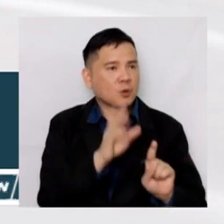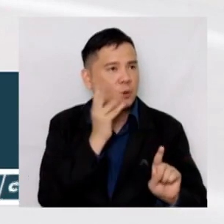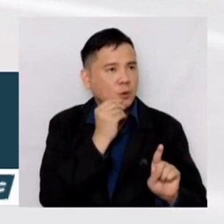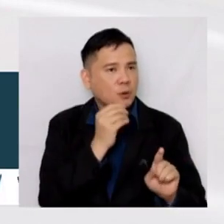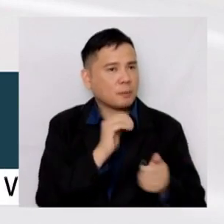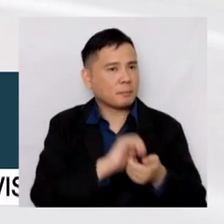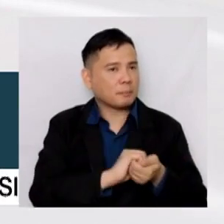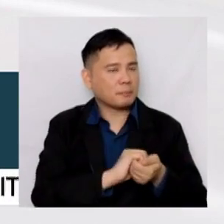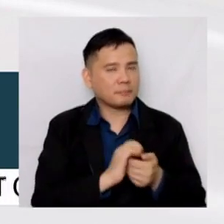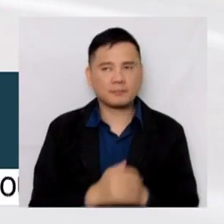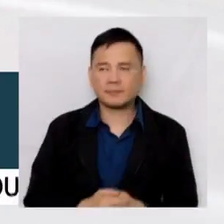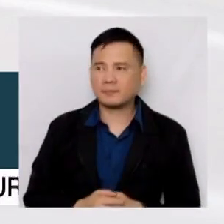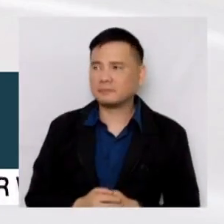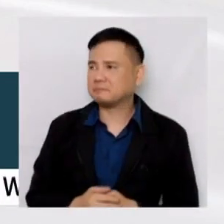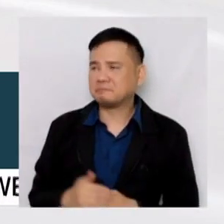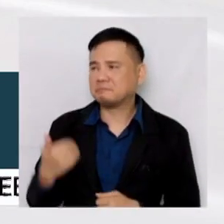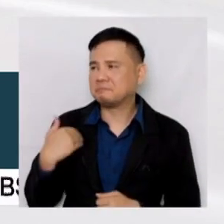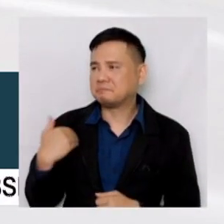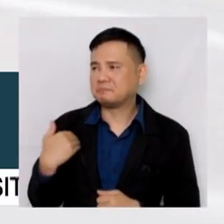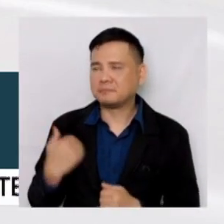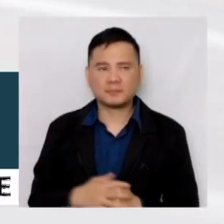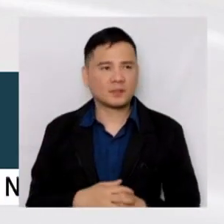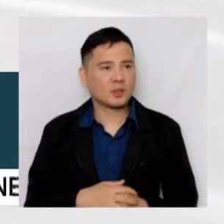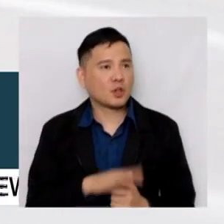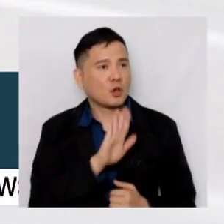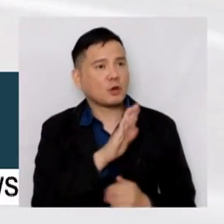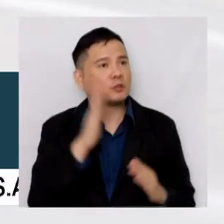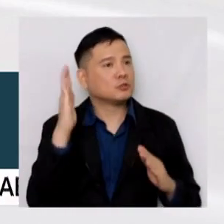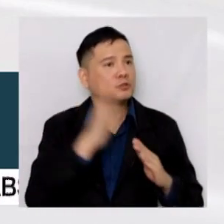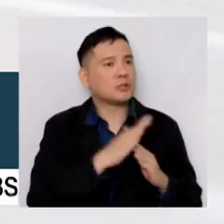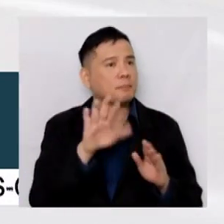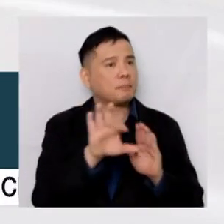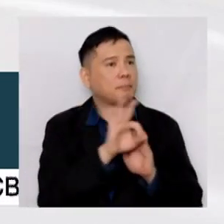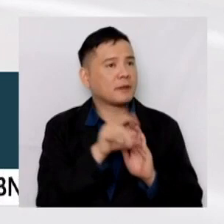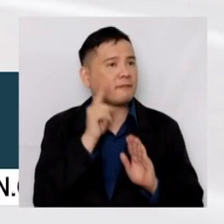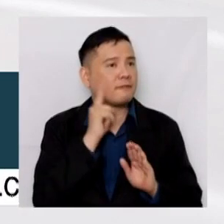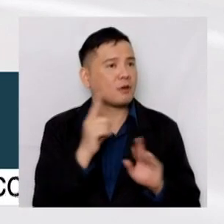hasn't really come to mind yet. Who was your top pick for a running mate?